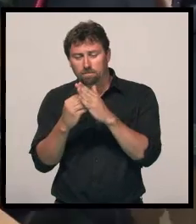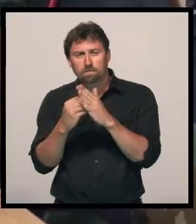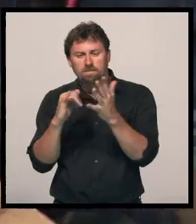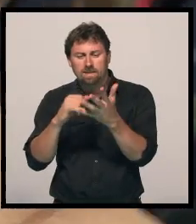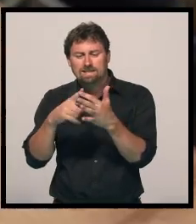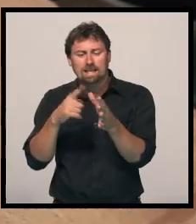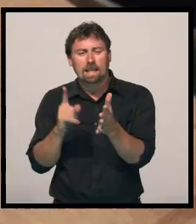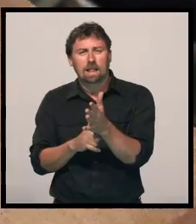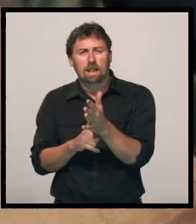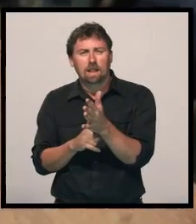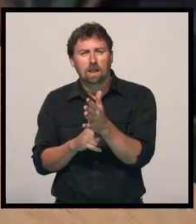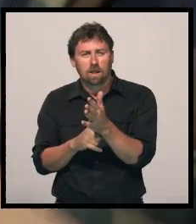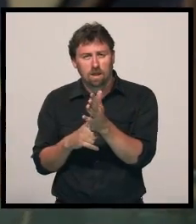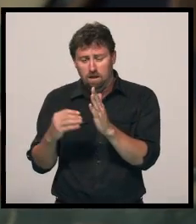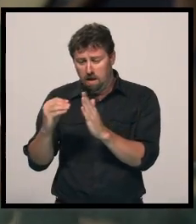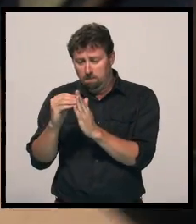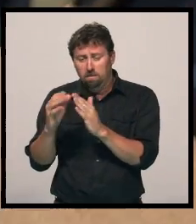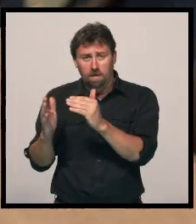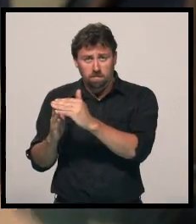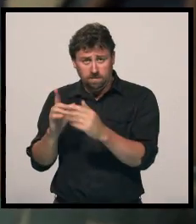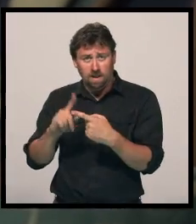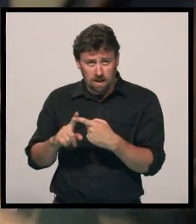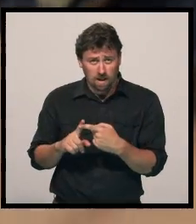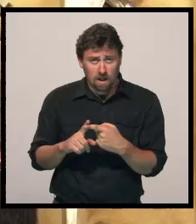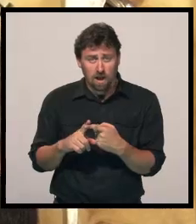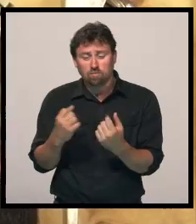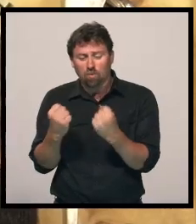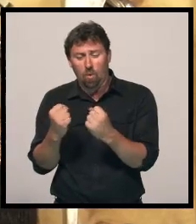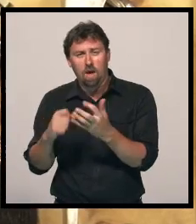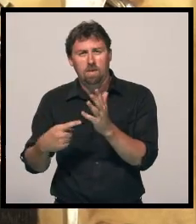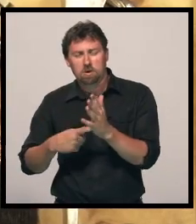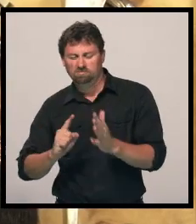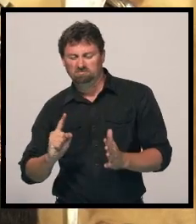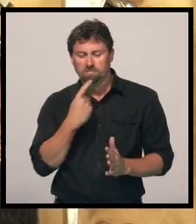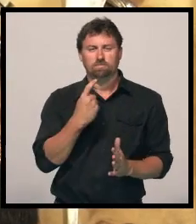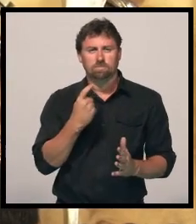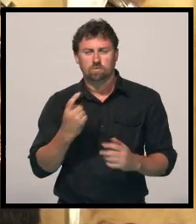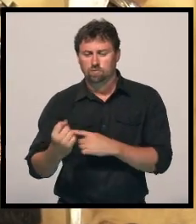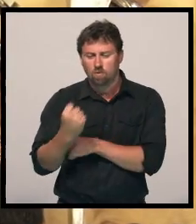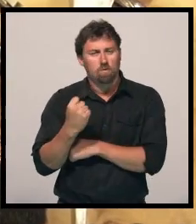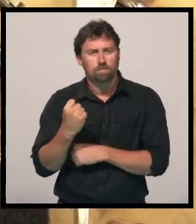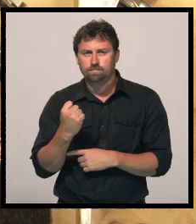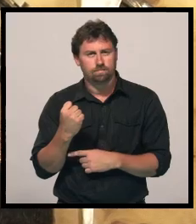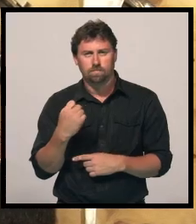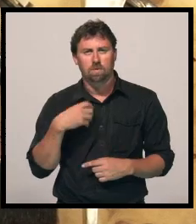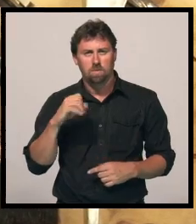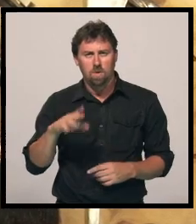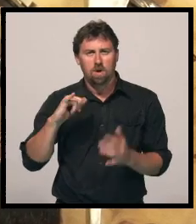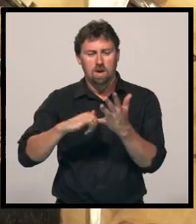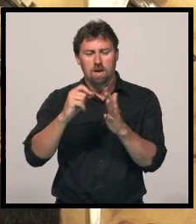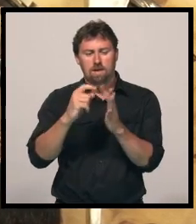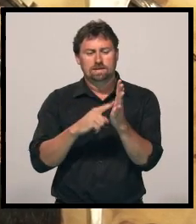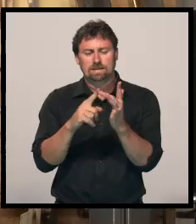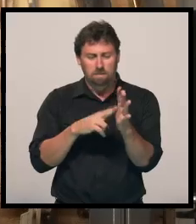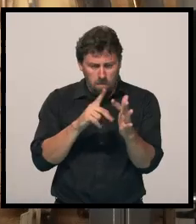the miters themselves when we glued them together, that strengthens the joint, but to really make it a good joint, we need to put what they call splines or